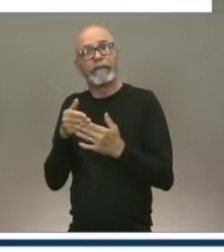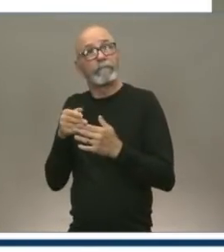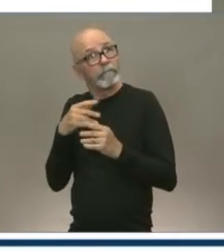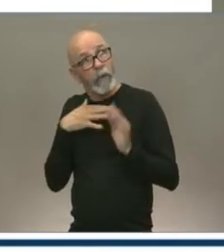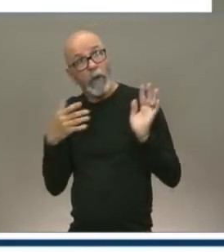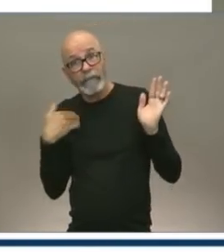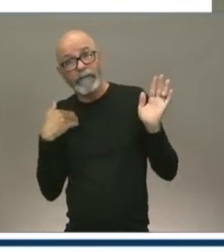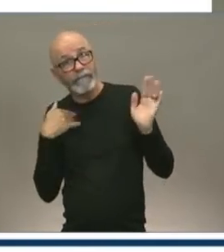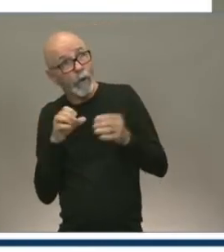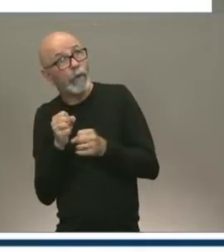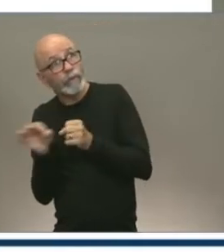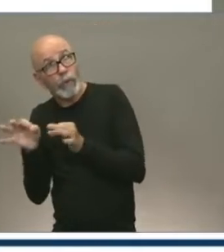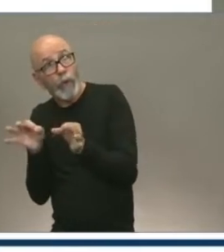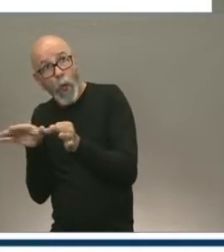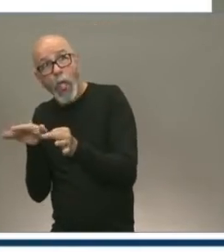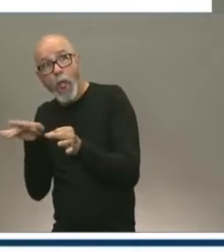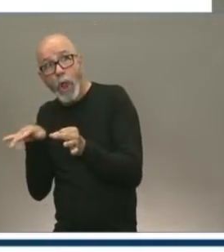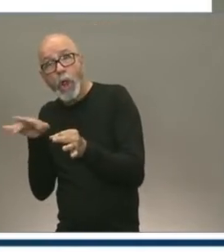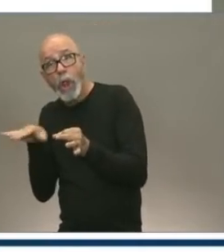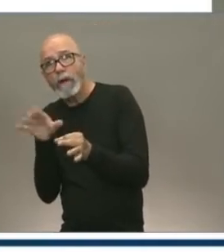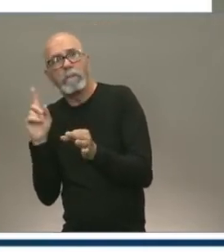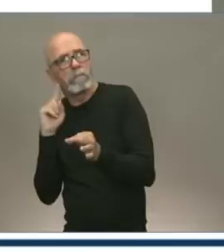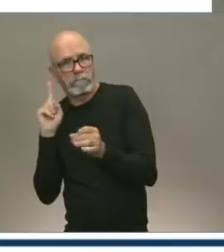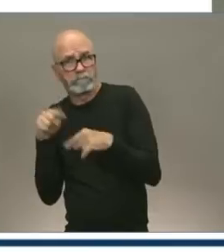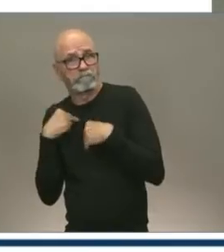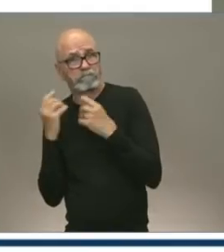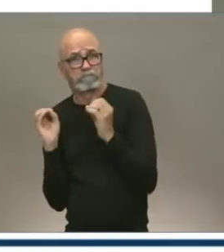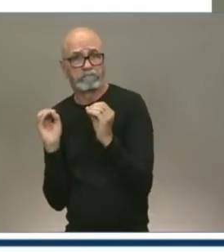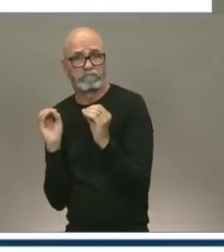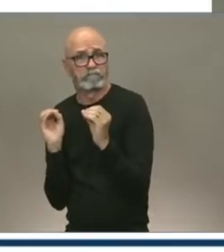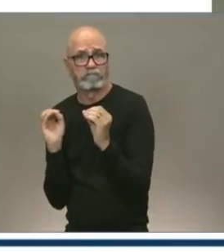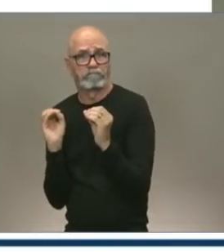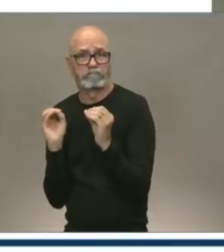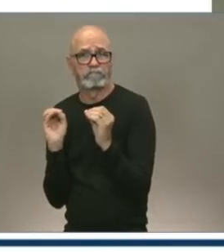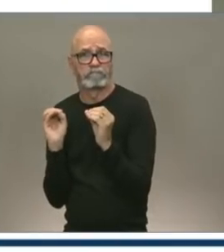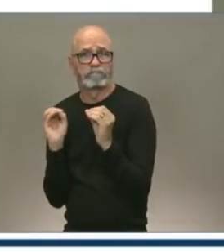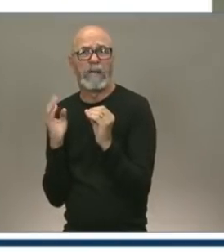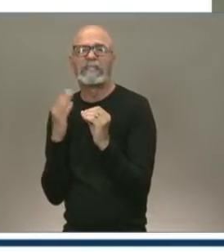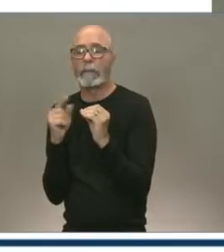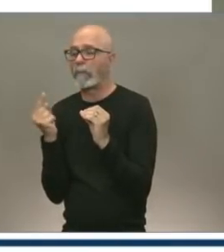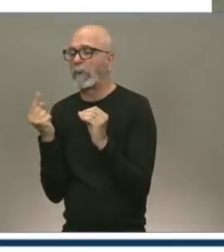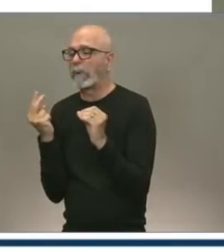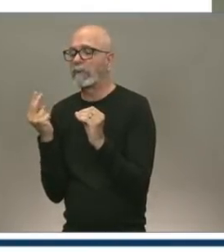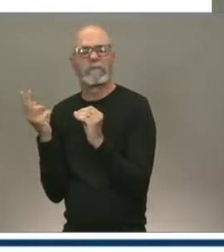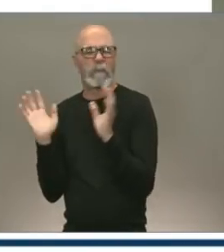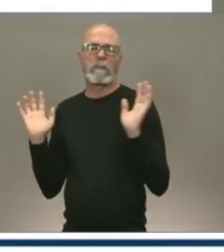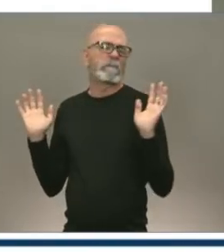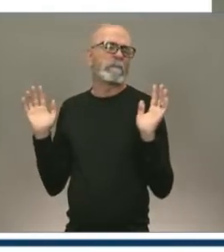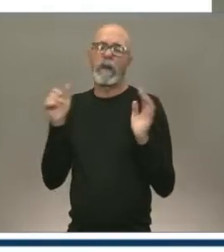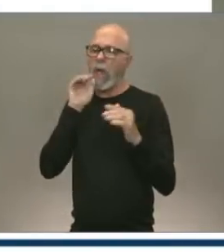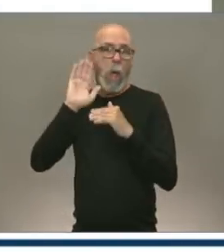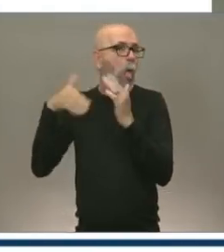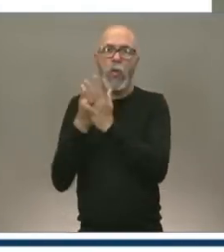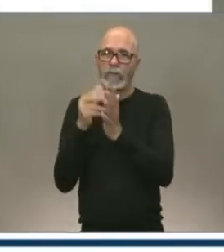likely variant. But not all our cases are variant cases. At the end of the day,